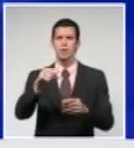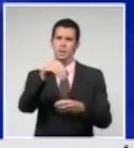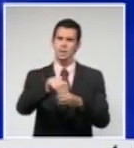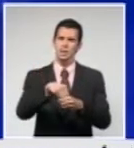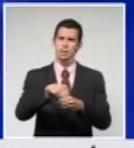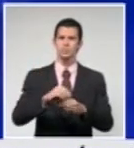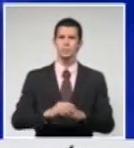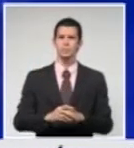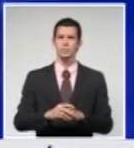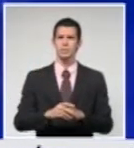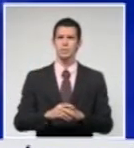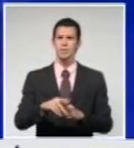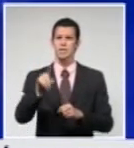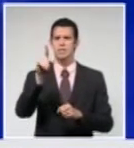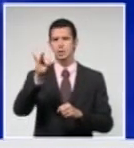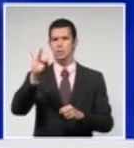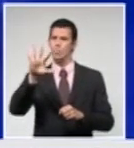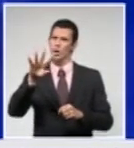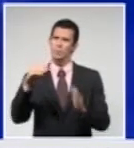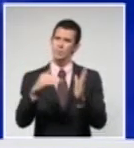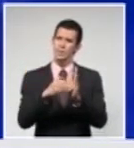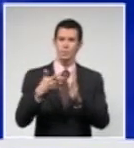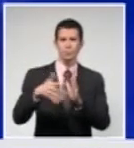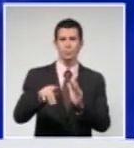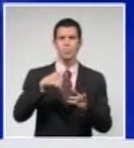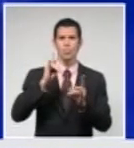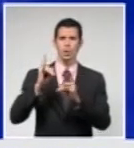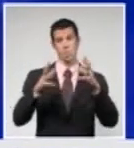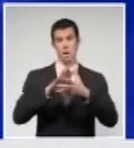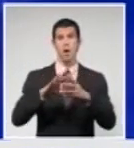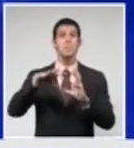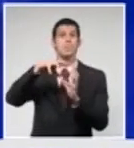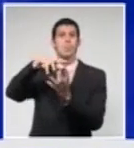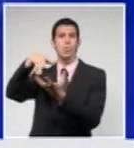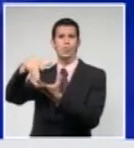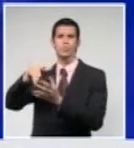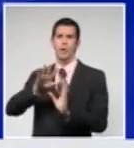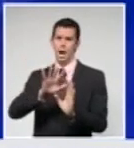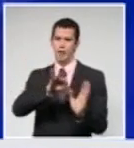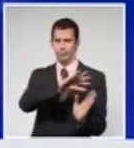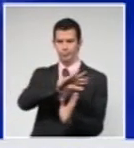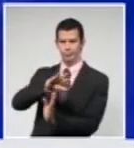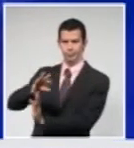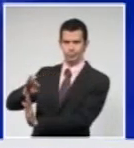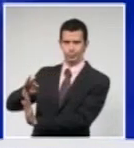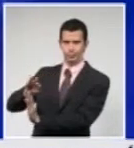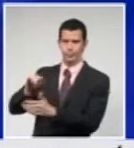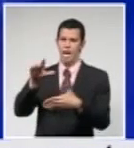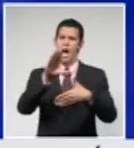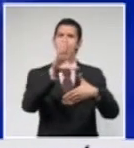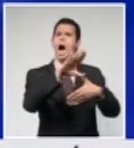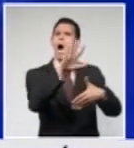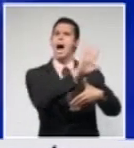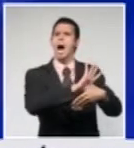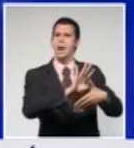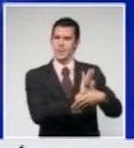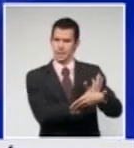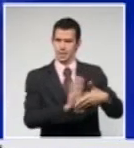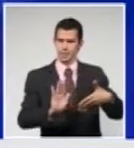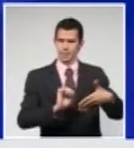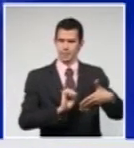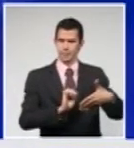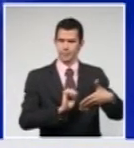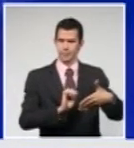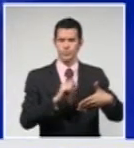22,056 COVID-19 related deaths. From the Americas, after the United States